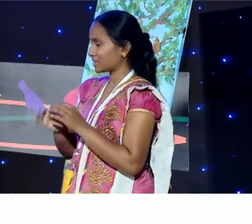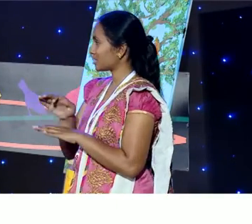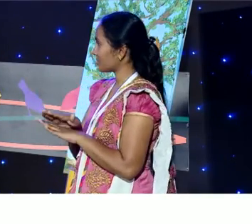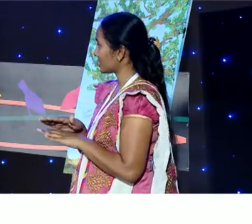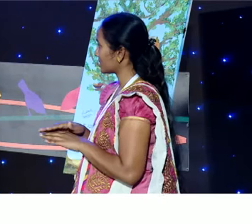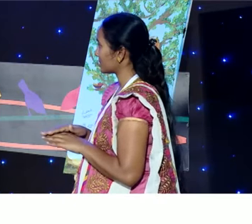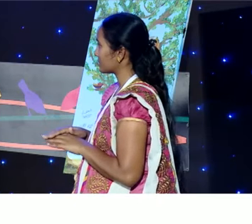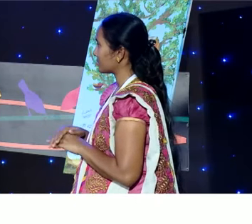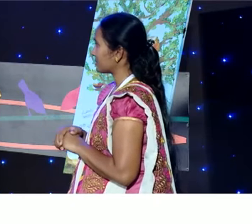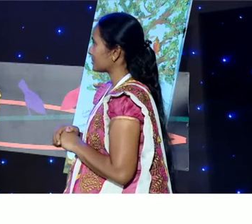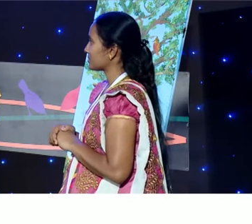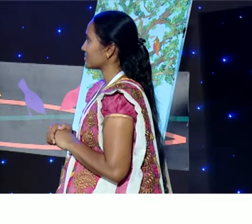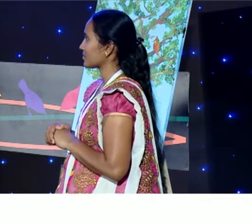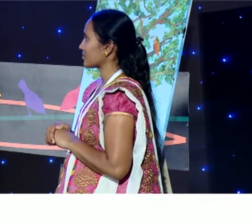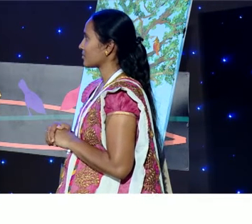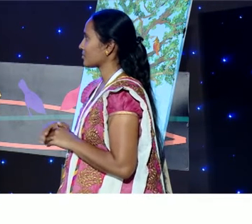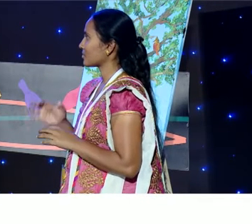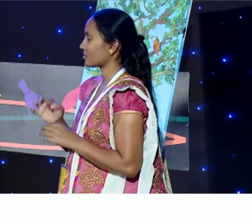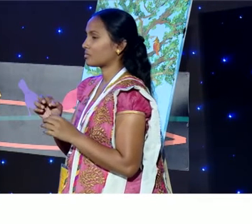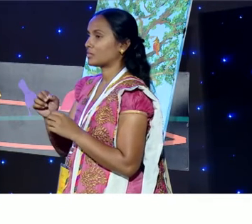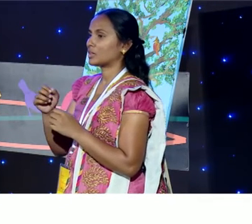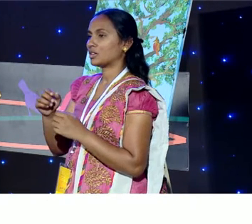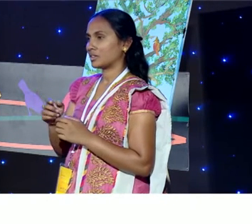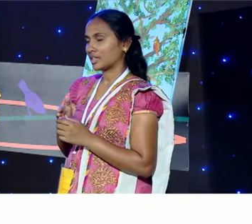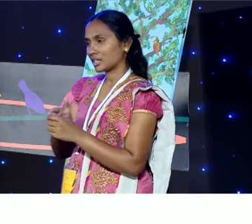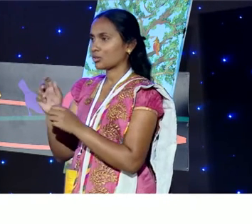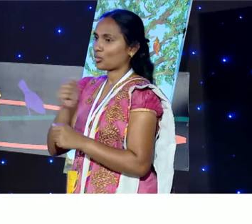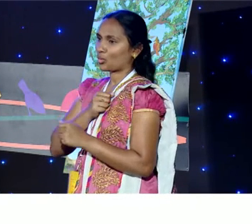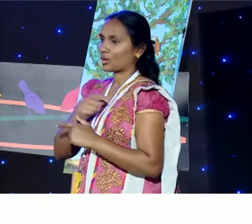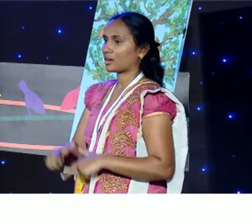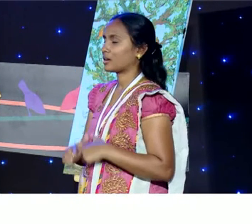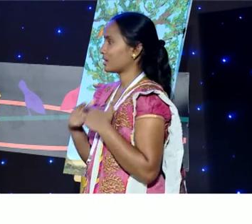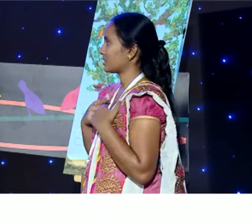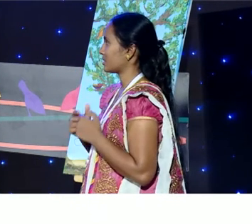ability to climb a tree, it will live its whole life thinking it is stupid.